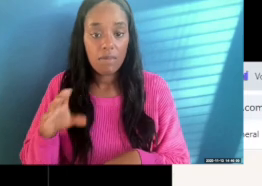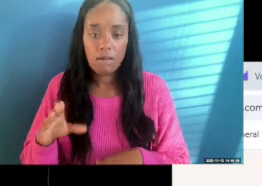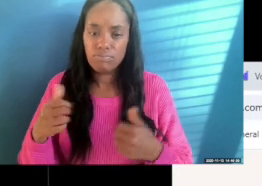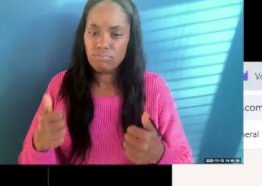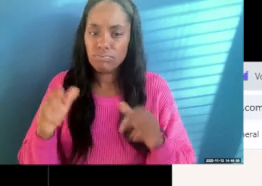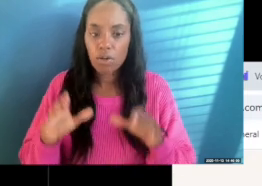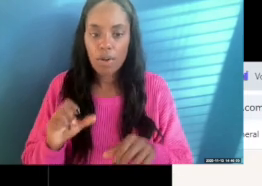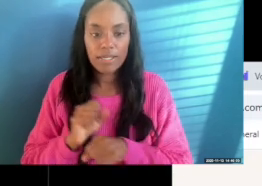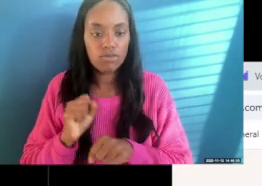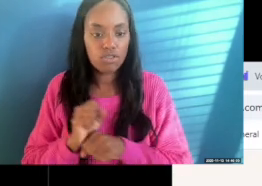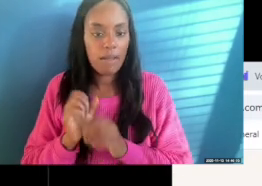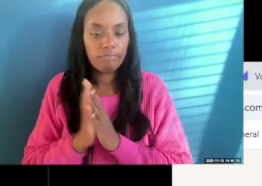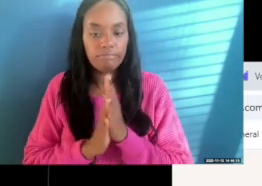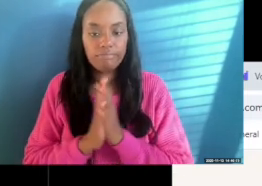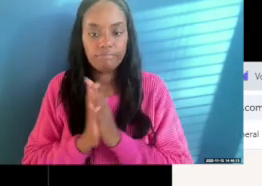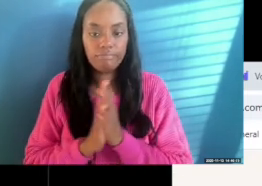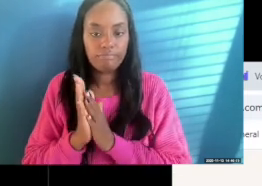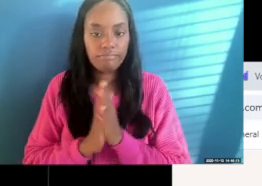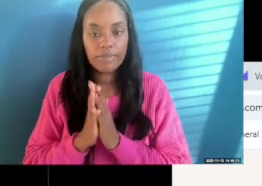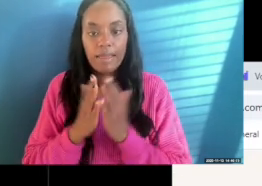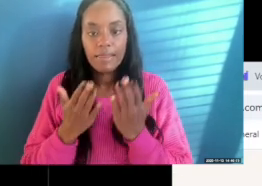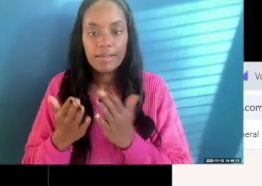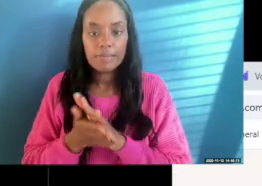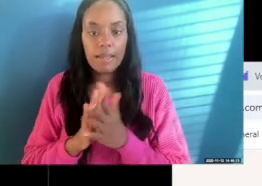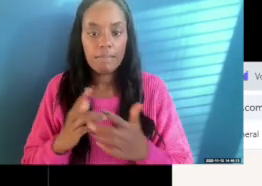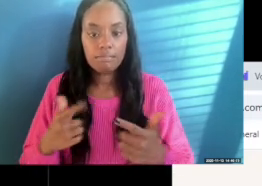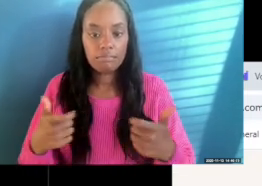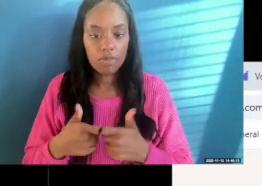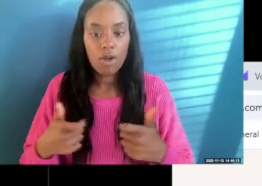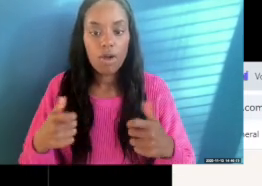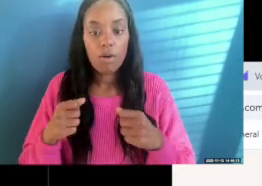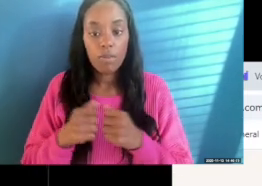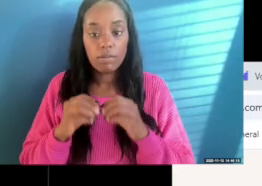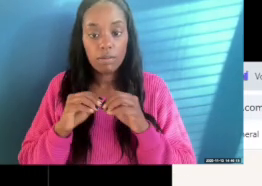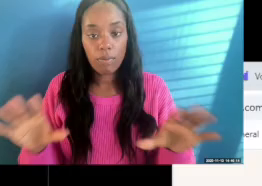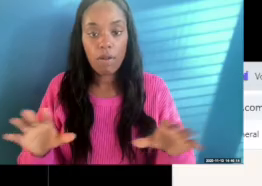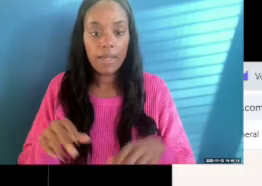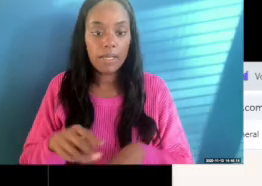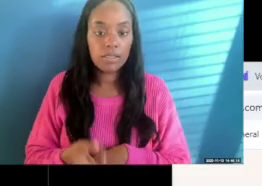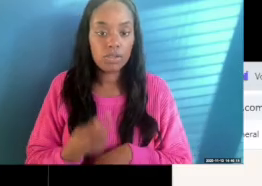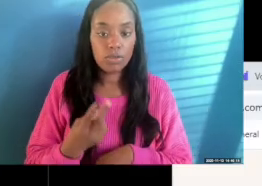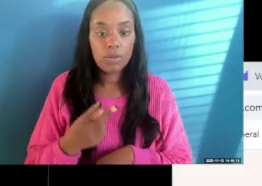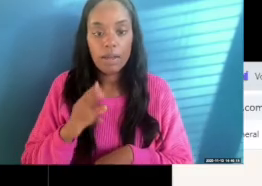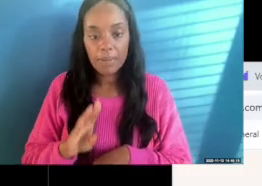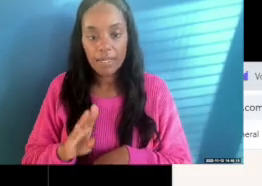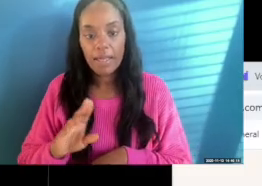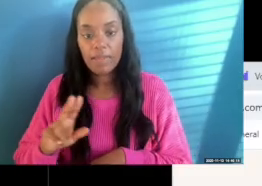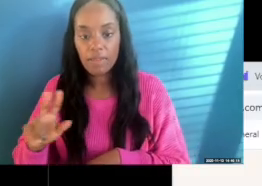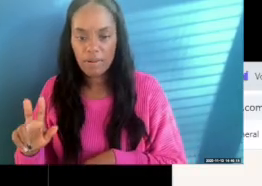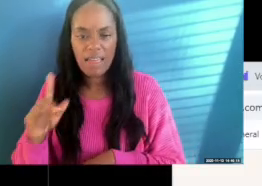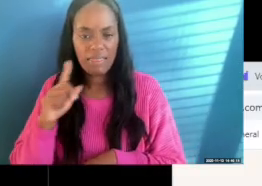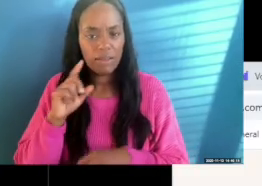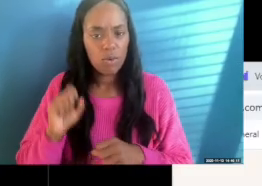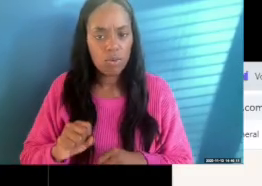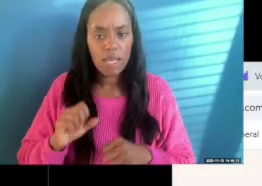And I think from reviewing kind of where we are in the marketplace, CARB has done a fantastic